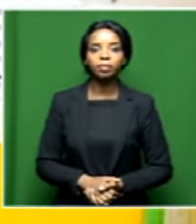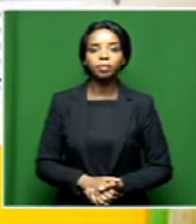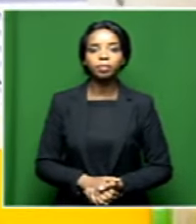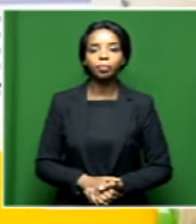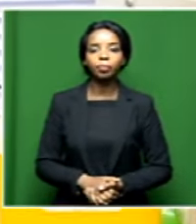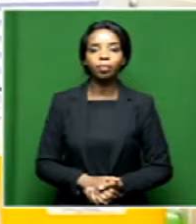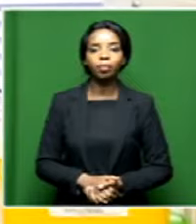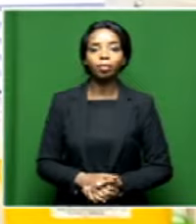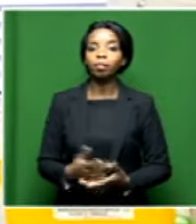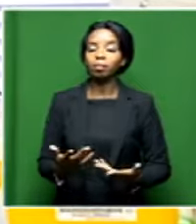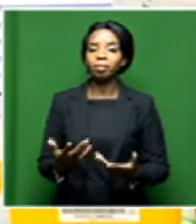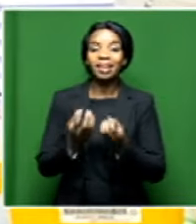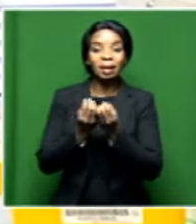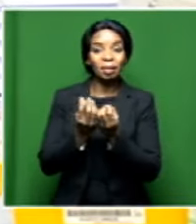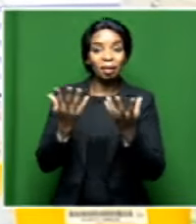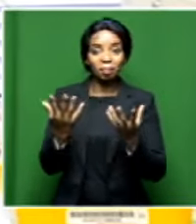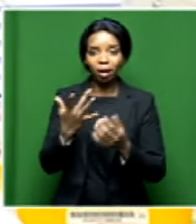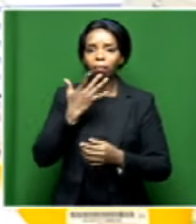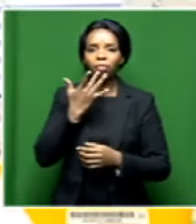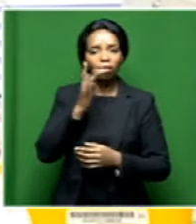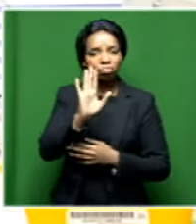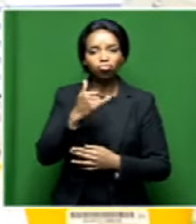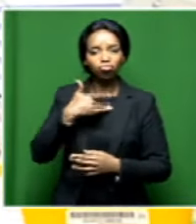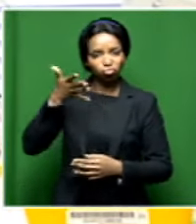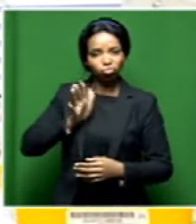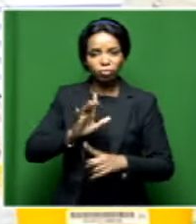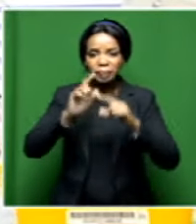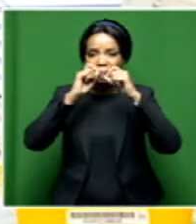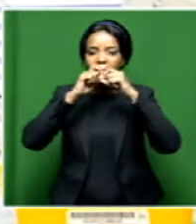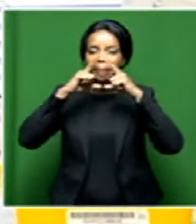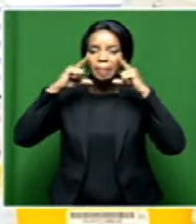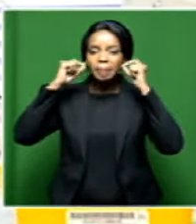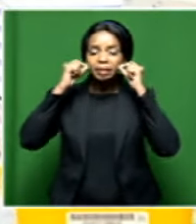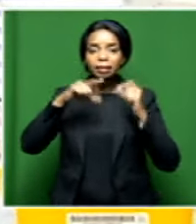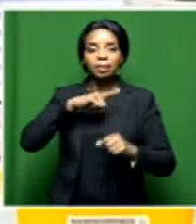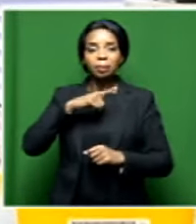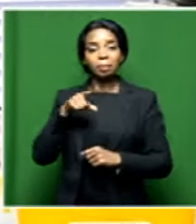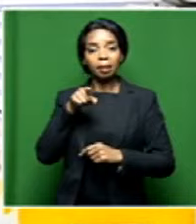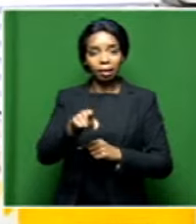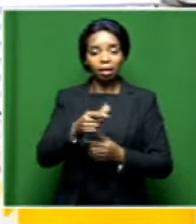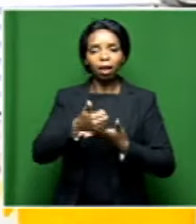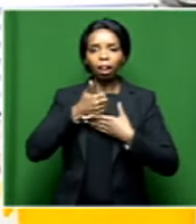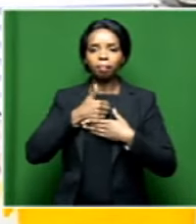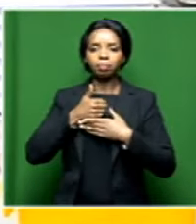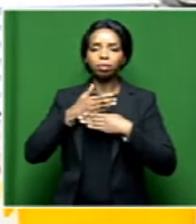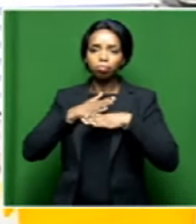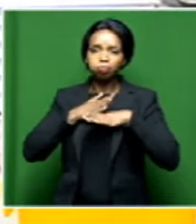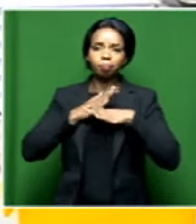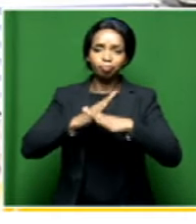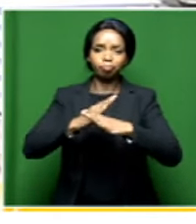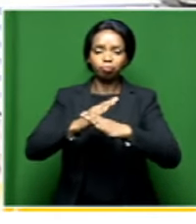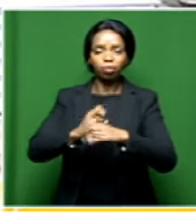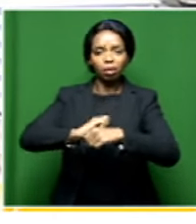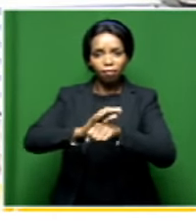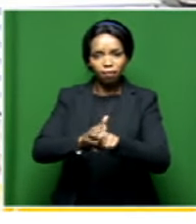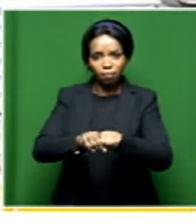Even so, many prefer wearing a mask. That it will prevent the virus spreading is a